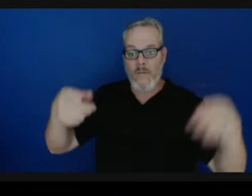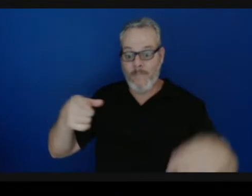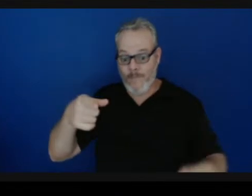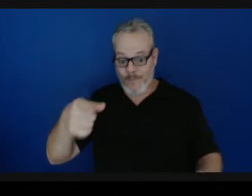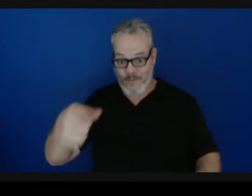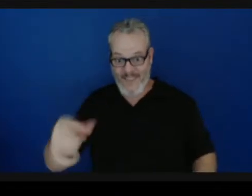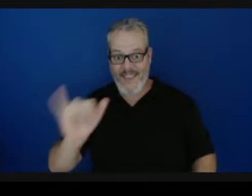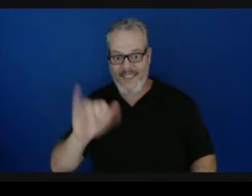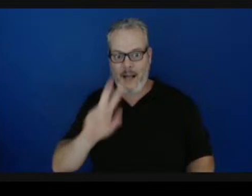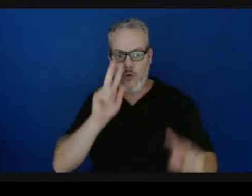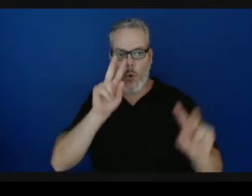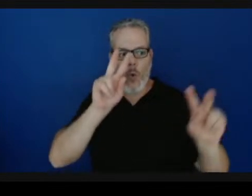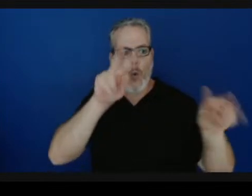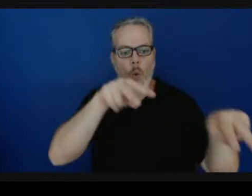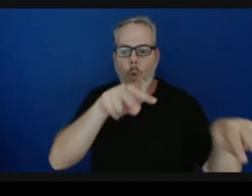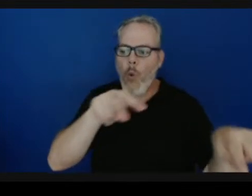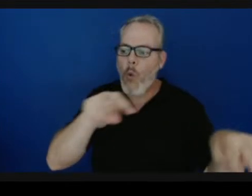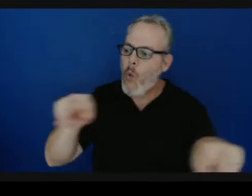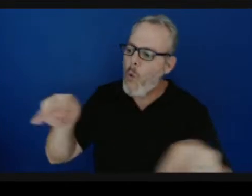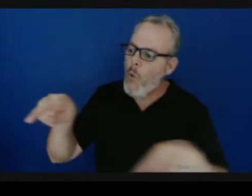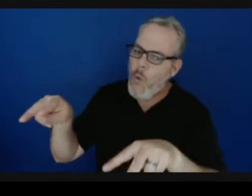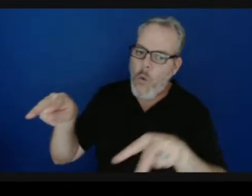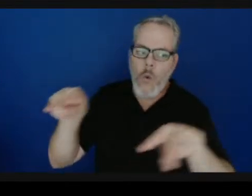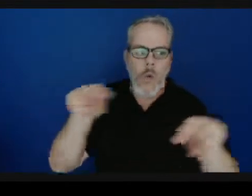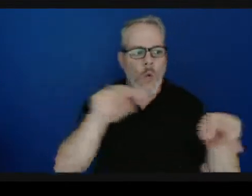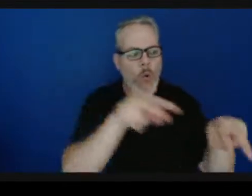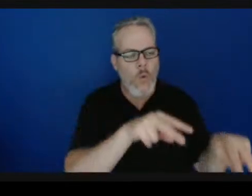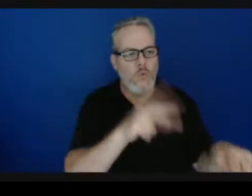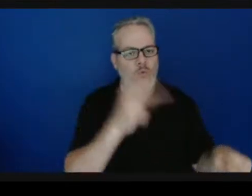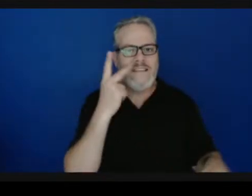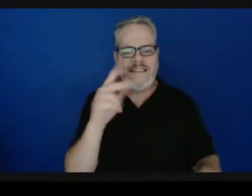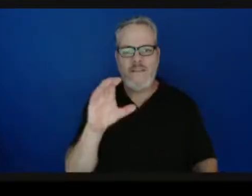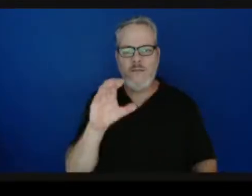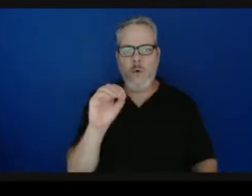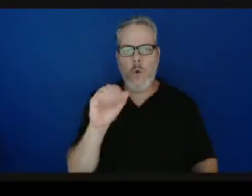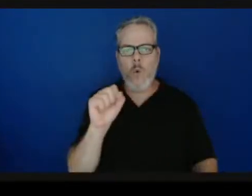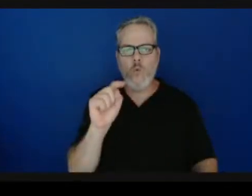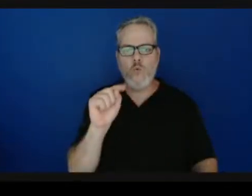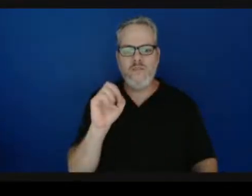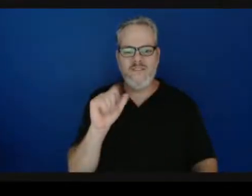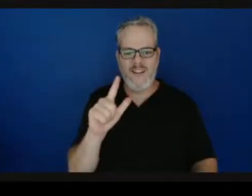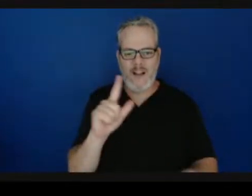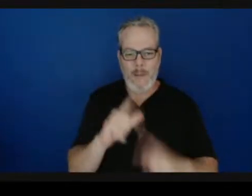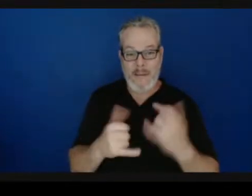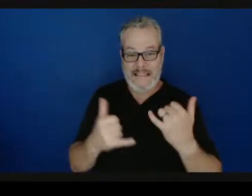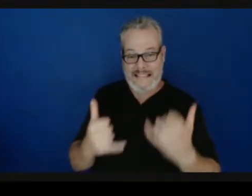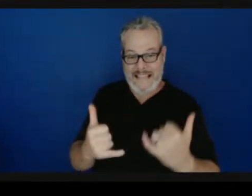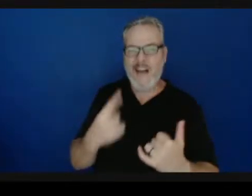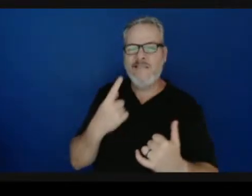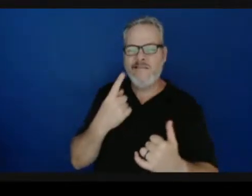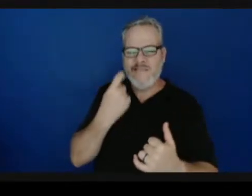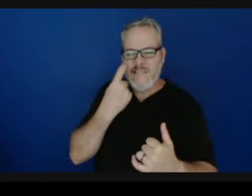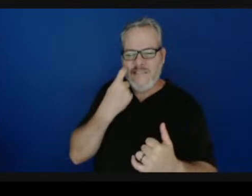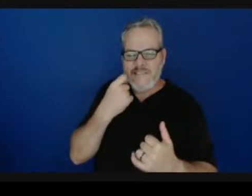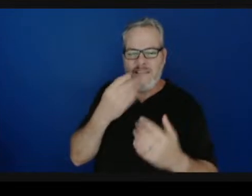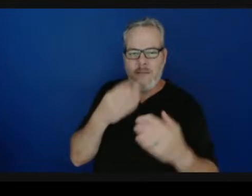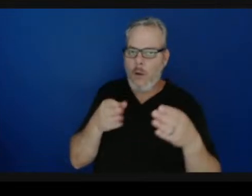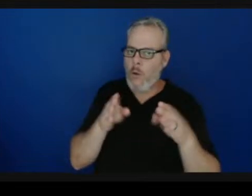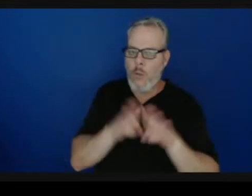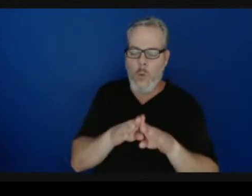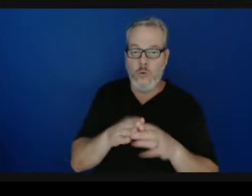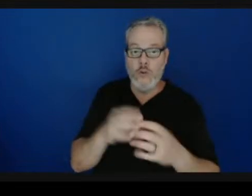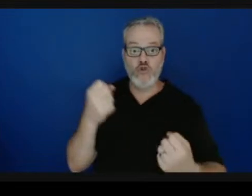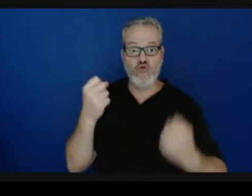looks down over the coastal plain of Kilauea. They are saying that it's closed now due to the gases. They do not want you getting out of your car anywhere